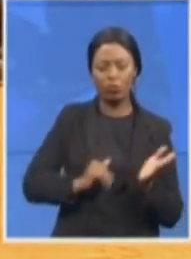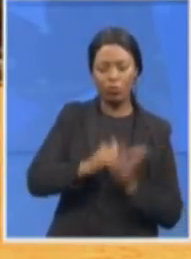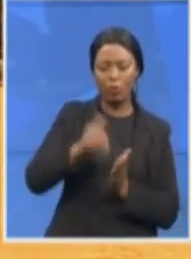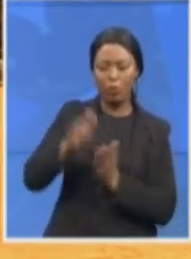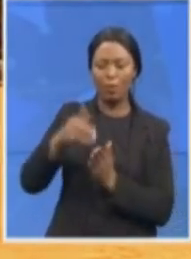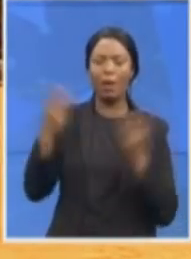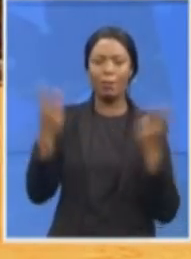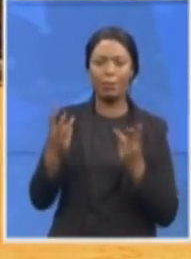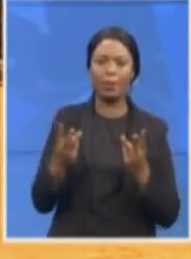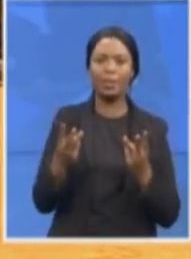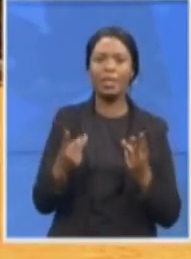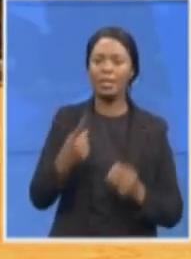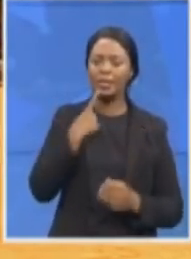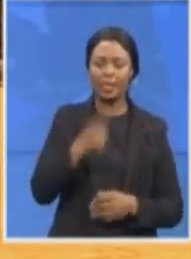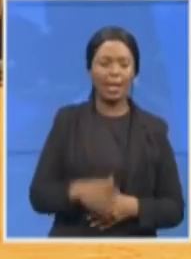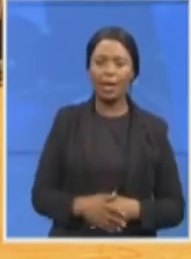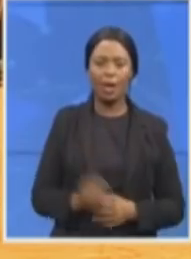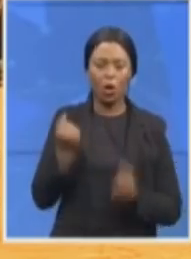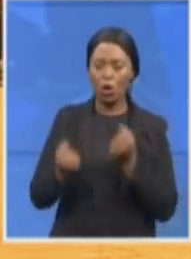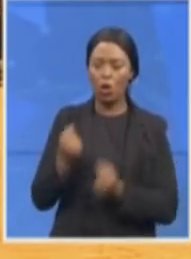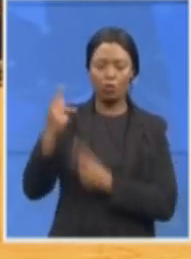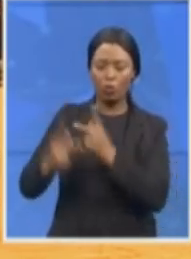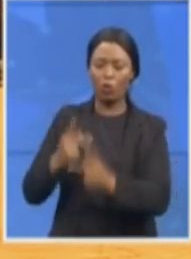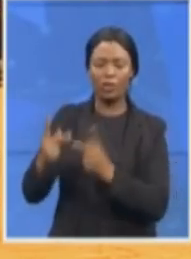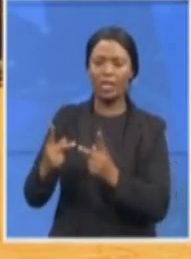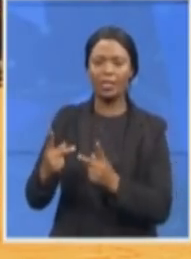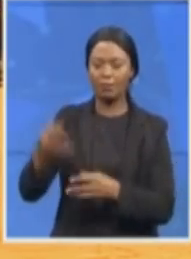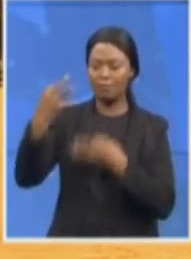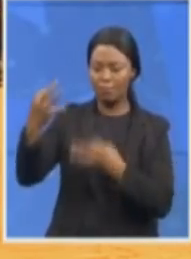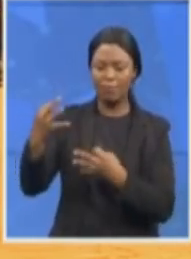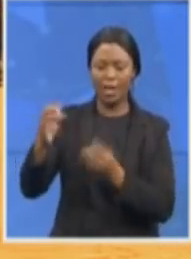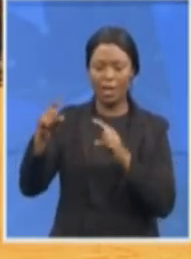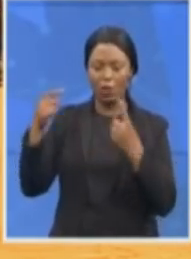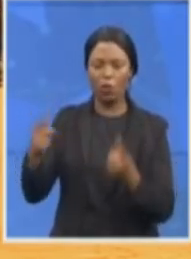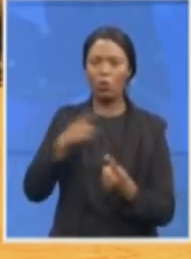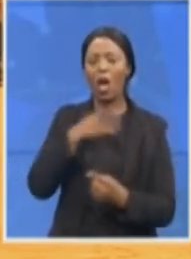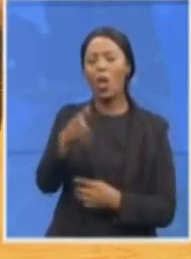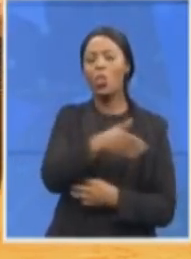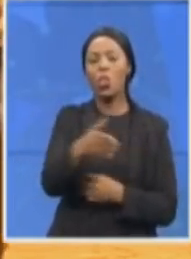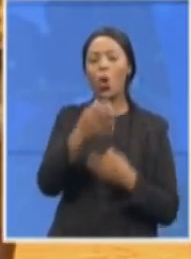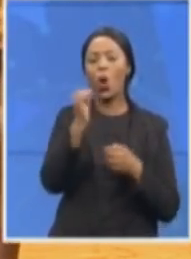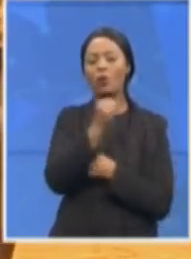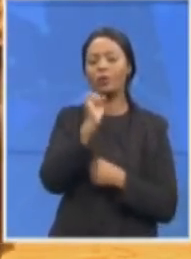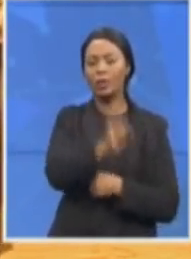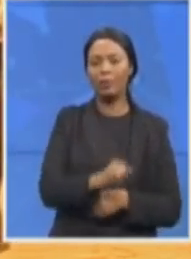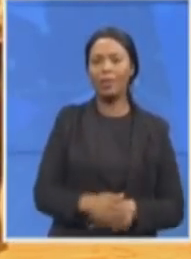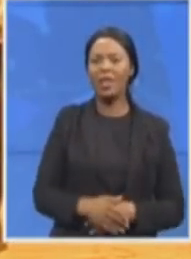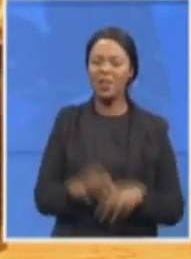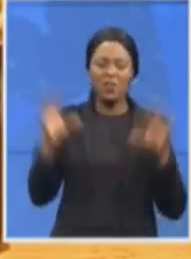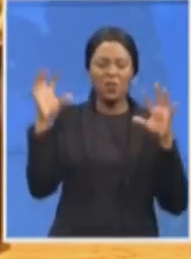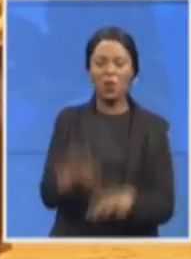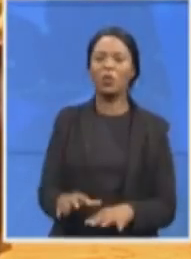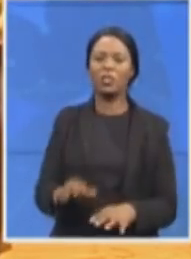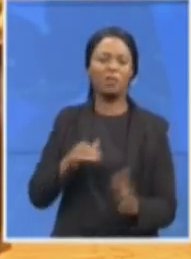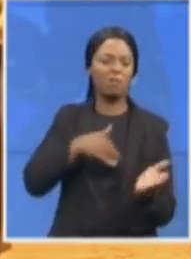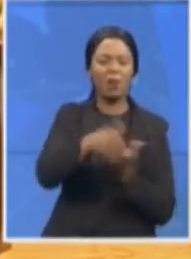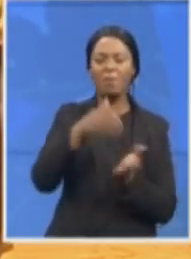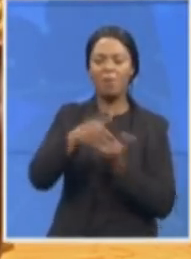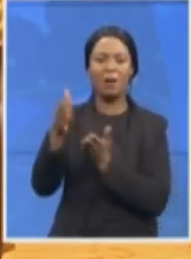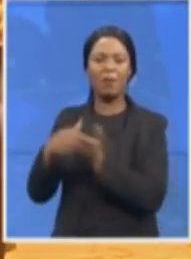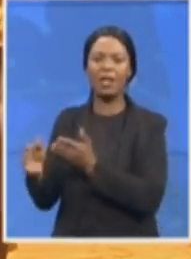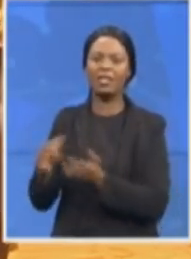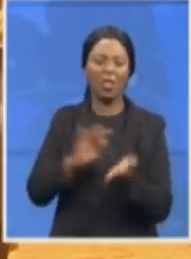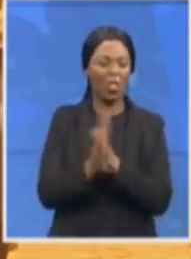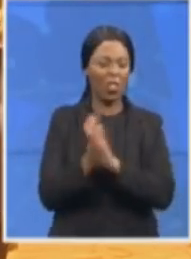Because they don't have it at their office there. So it's whereby they use a full force to come and demolish those Mikuk. Yes. And the problem with them coming in